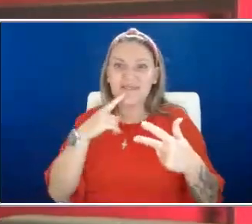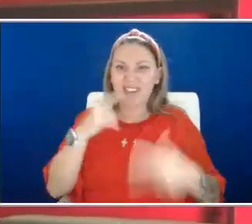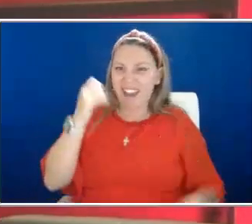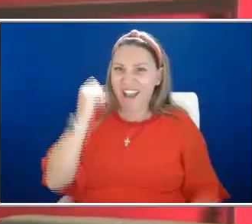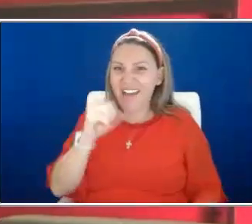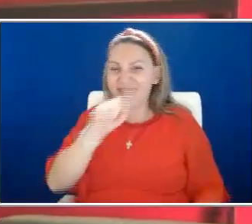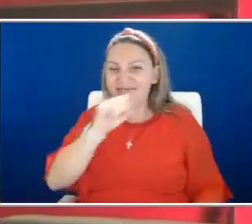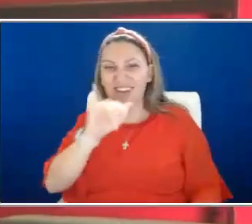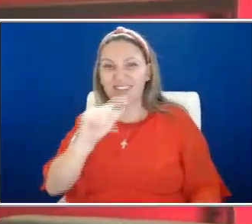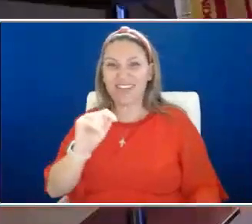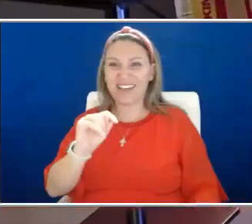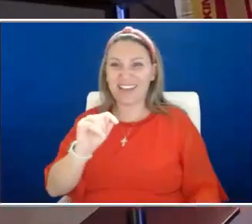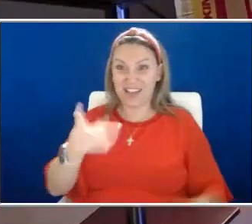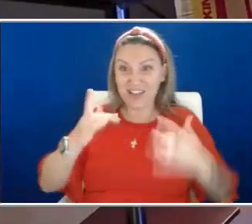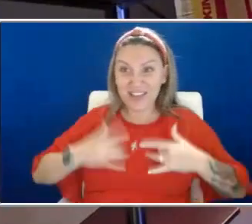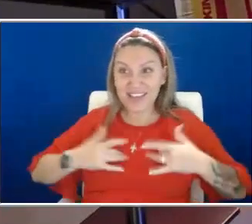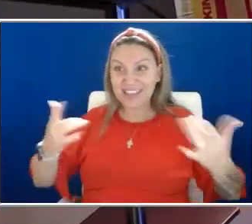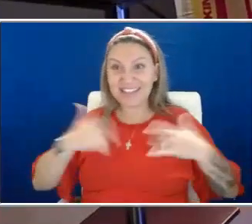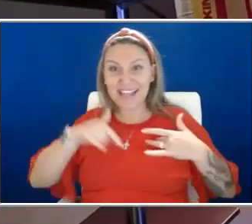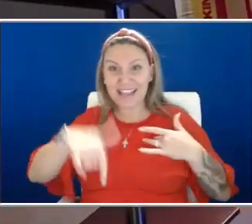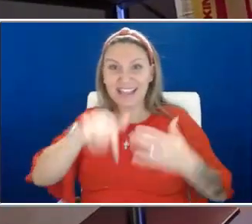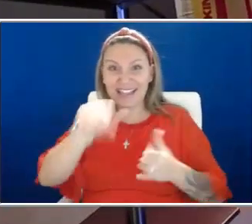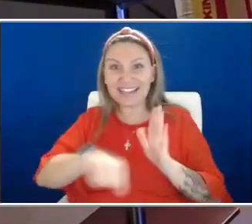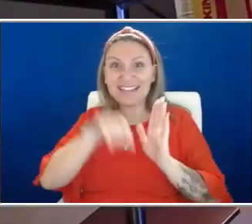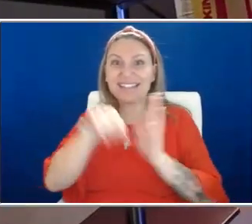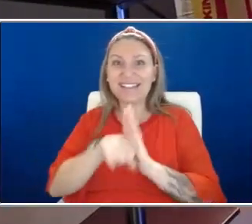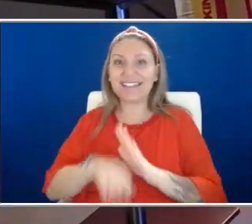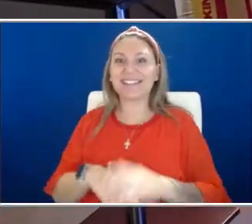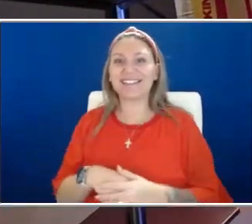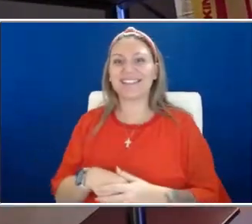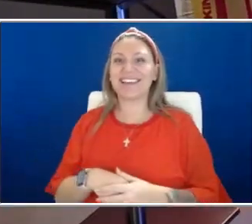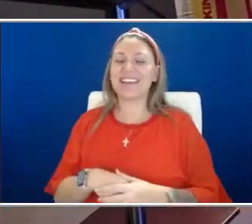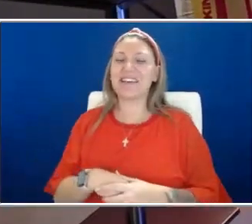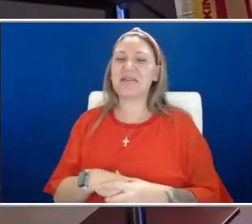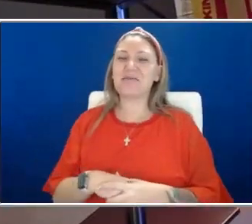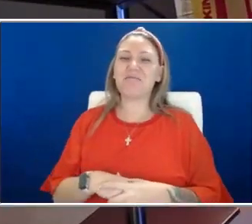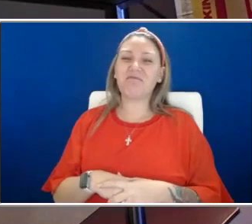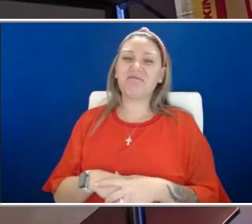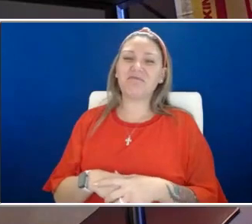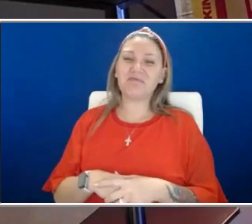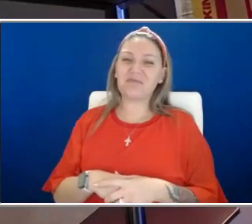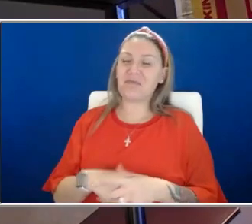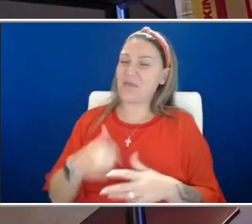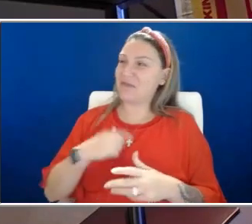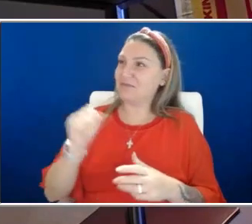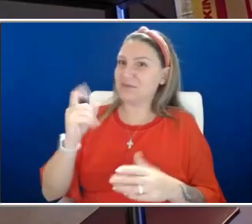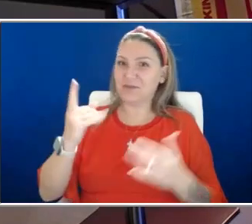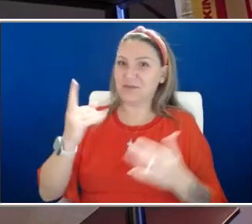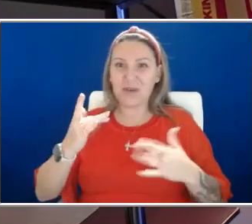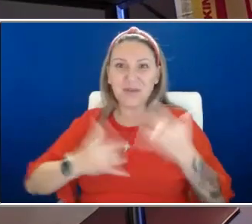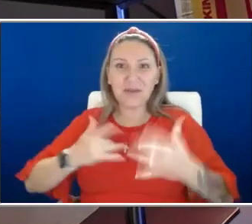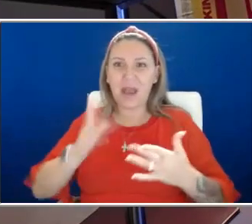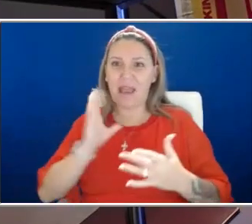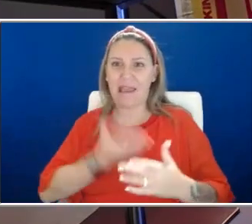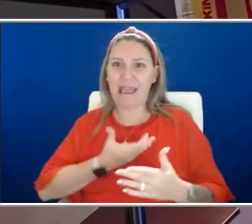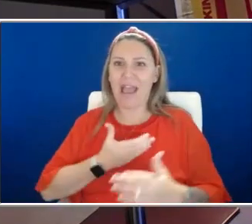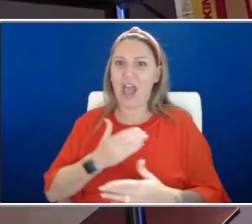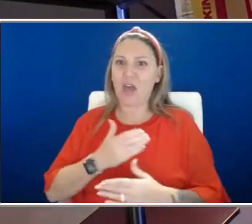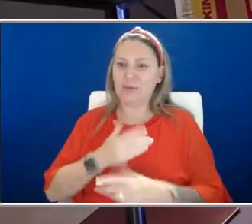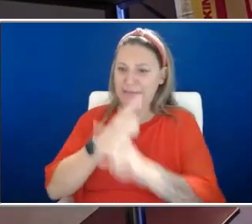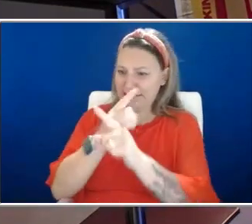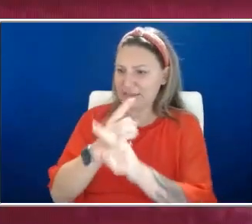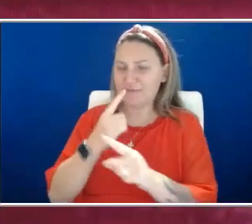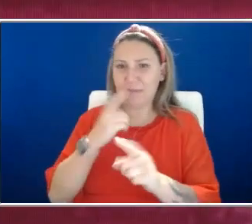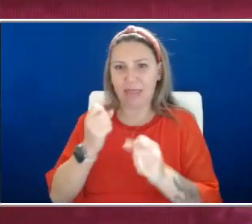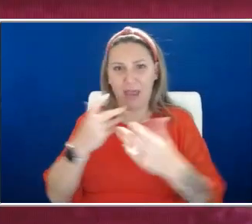you for this particular season? Well, I mean, obviously it's a way for us. I'm so excited for our defense. We got a lot of youth on the defense side